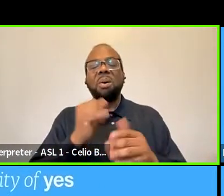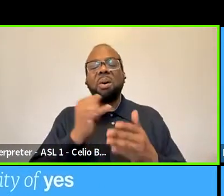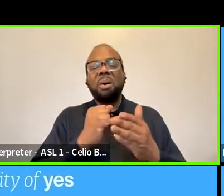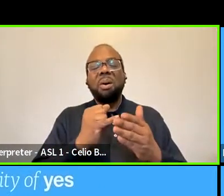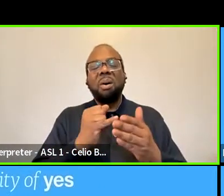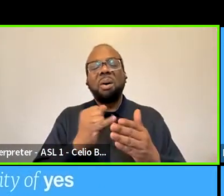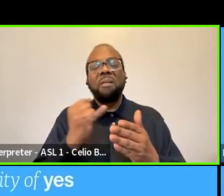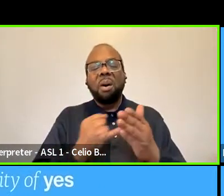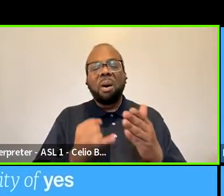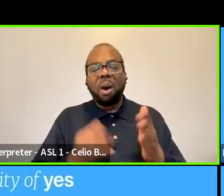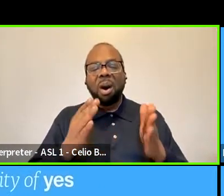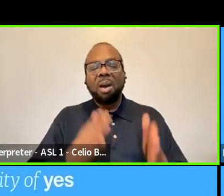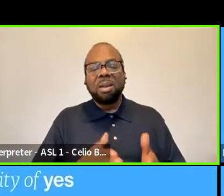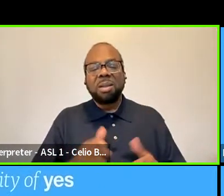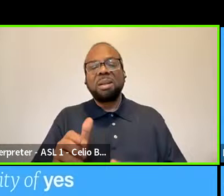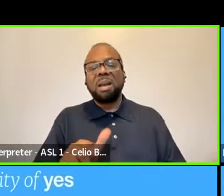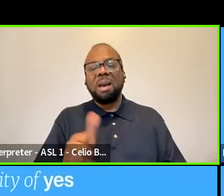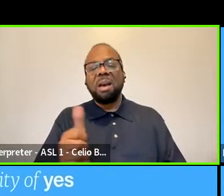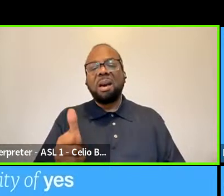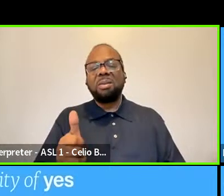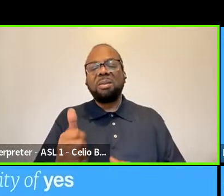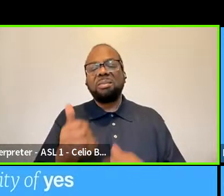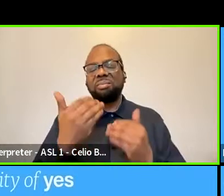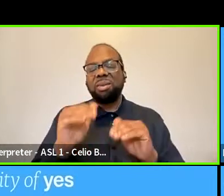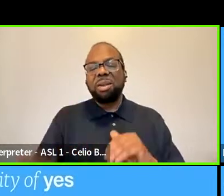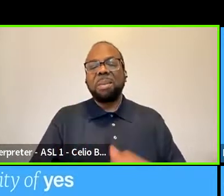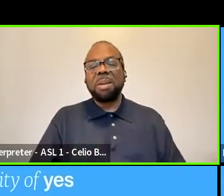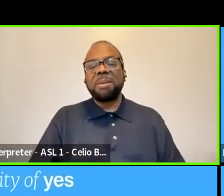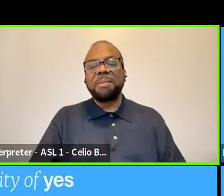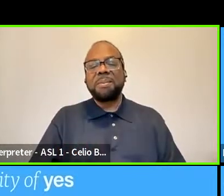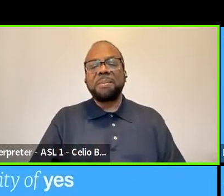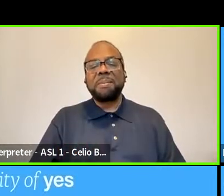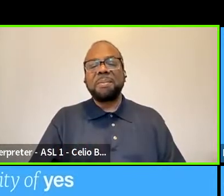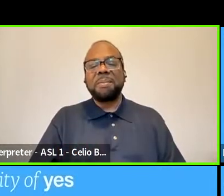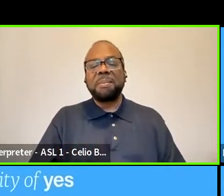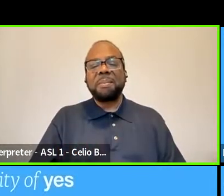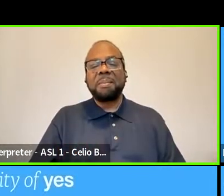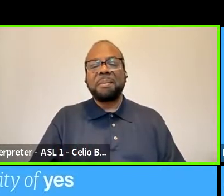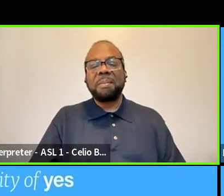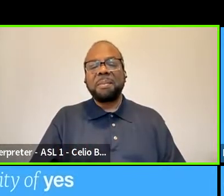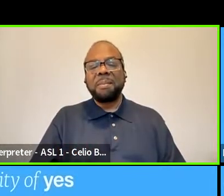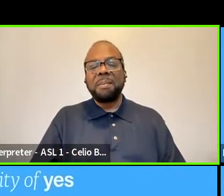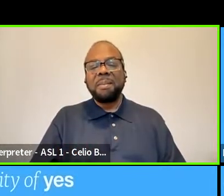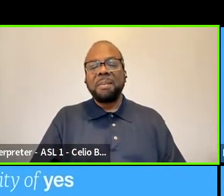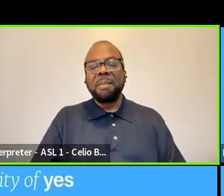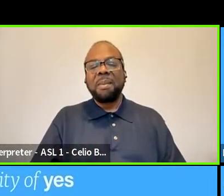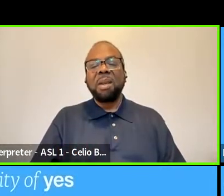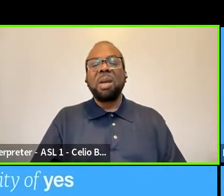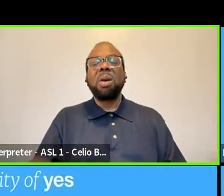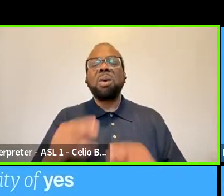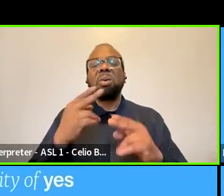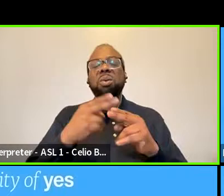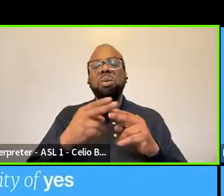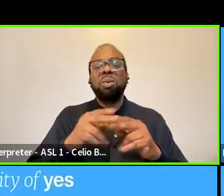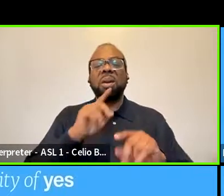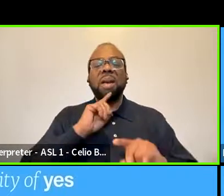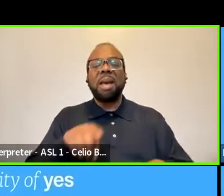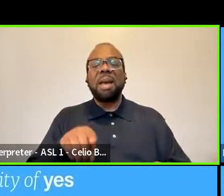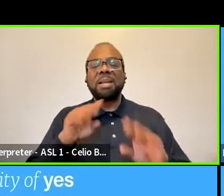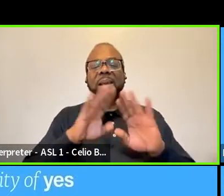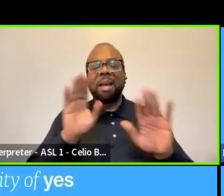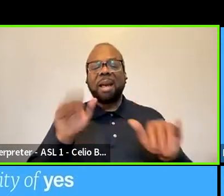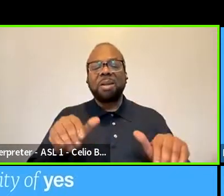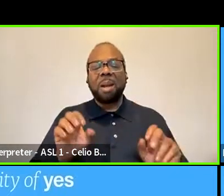and a few other restrictions. So the short answer with respect to housing opportunity though is that housing opportunity